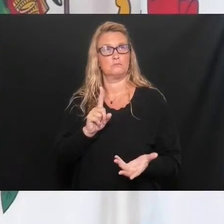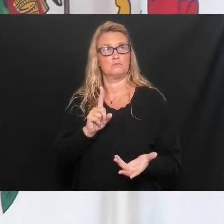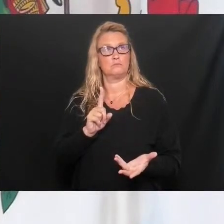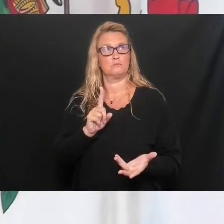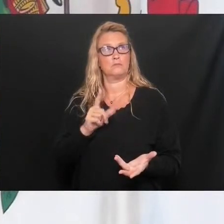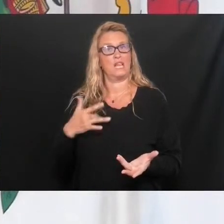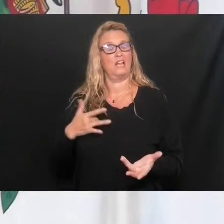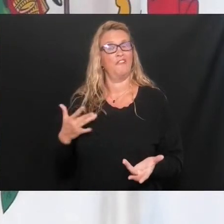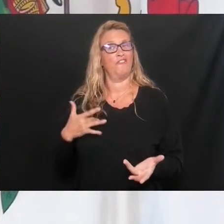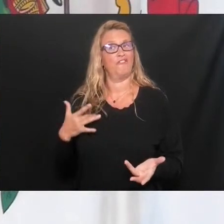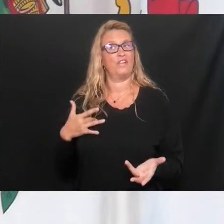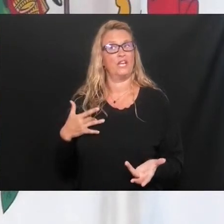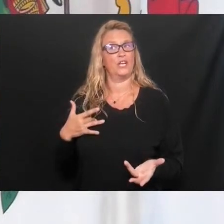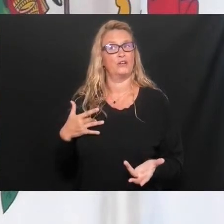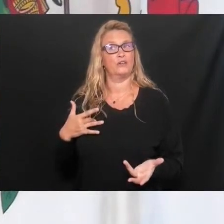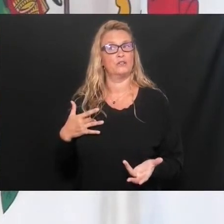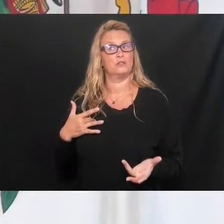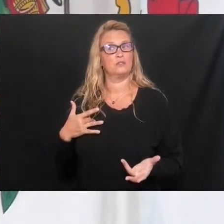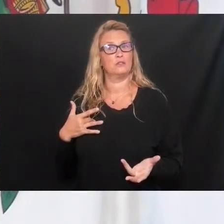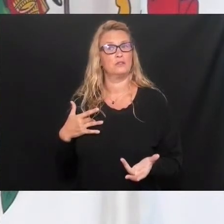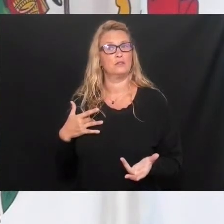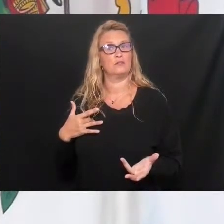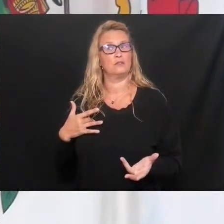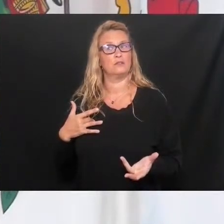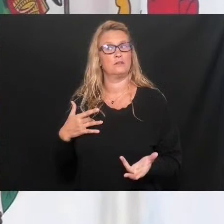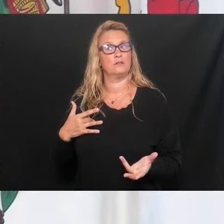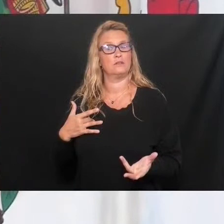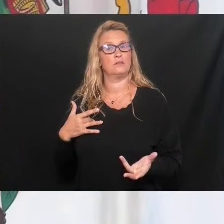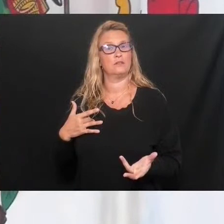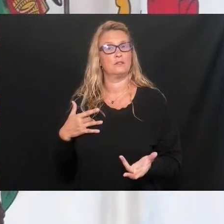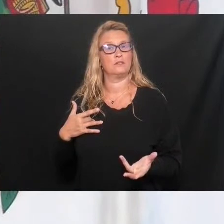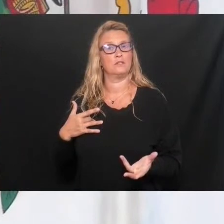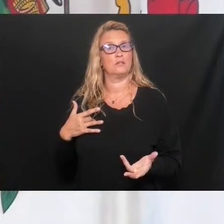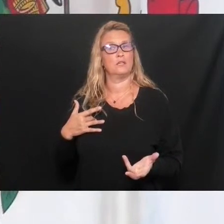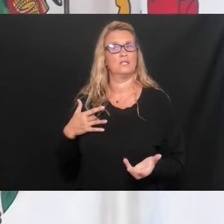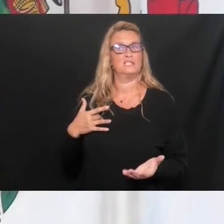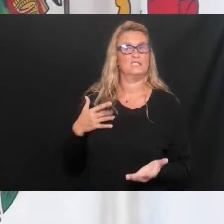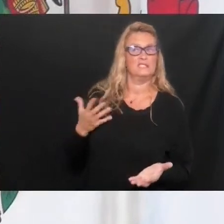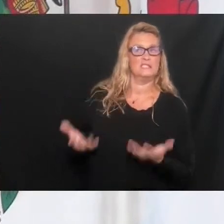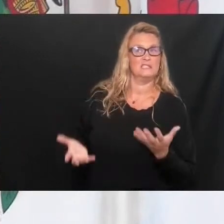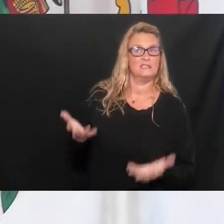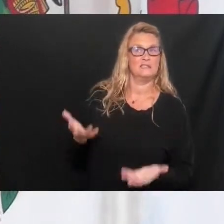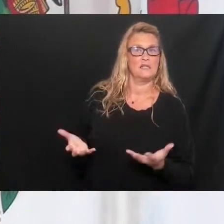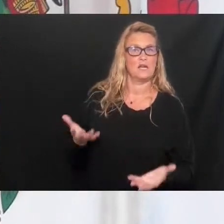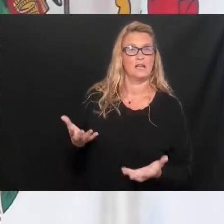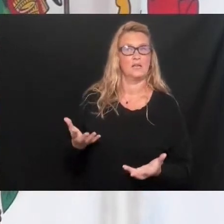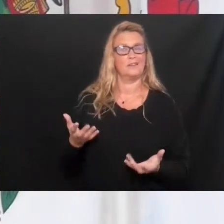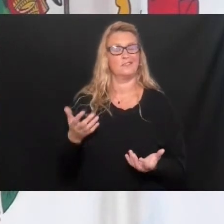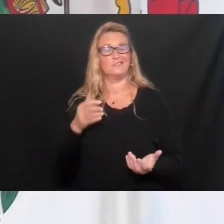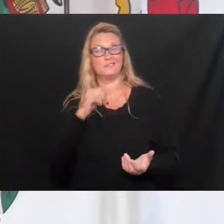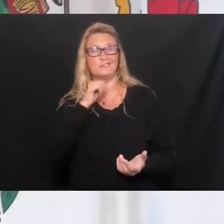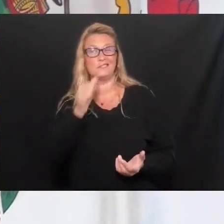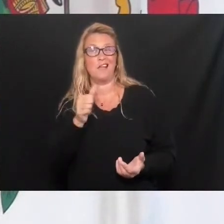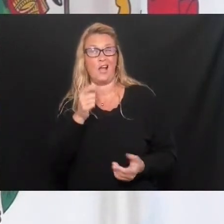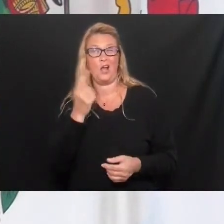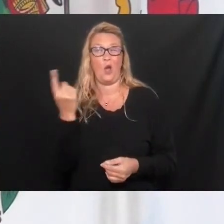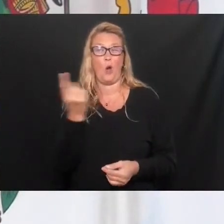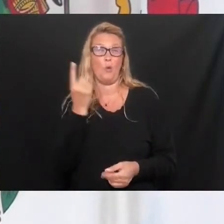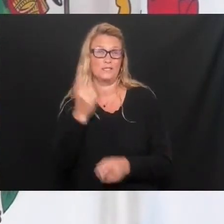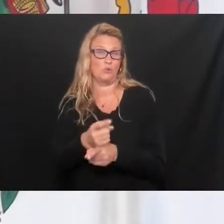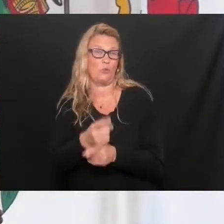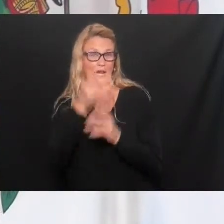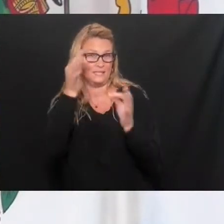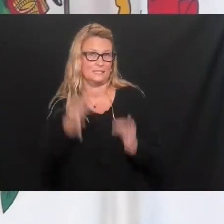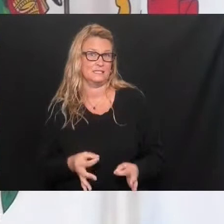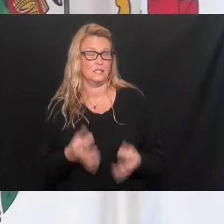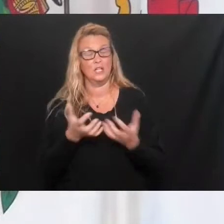they feel like in many ways that they're even being slighted by those that are making these decisions, that they don't